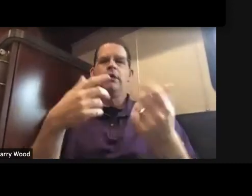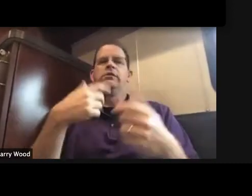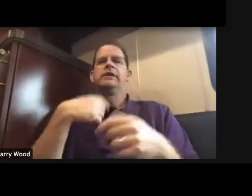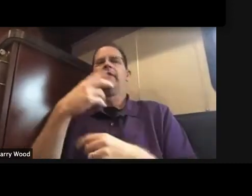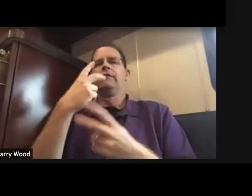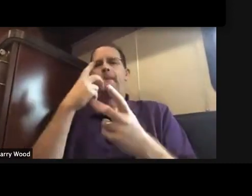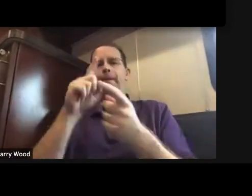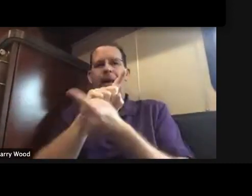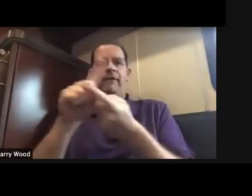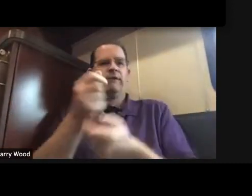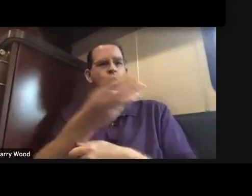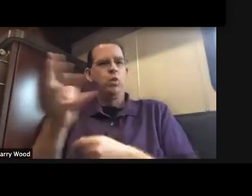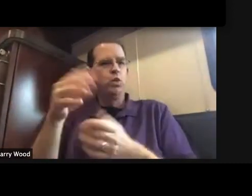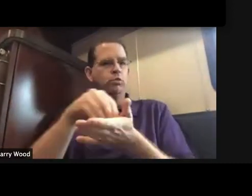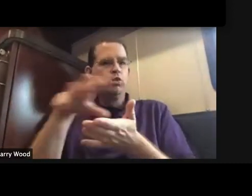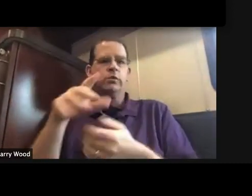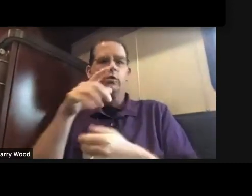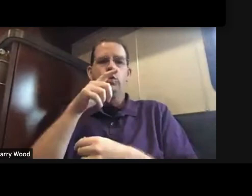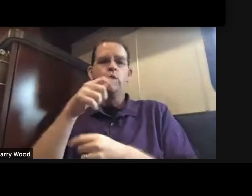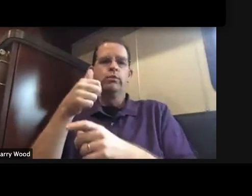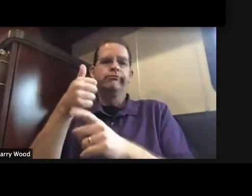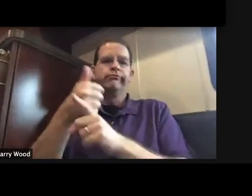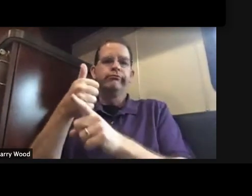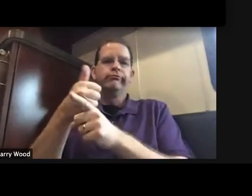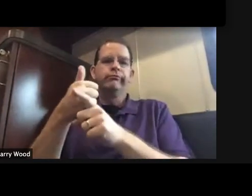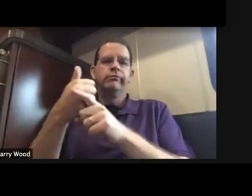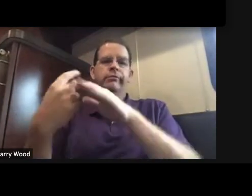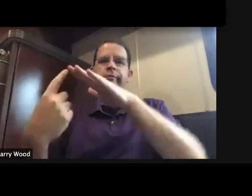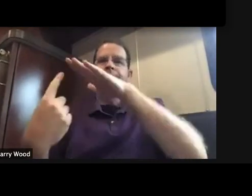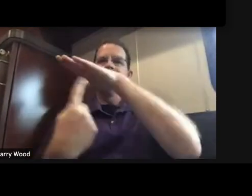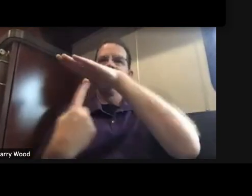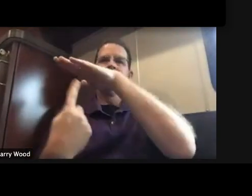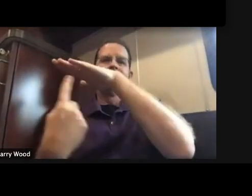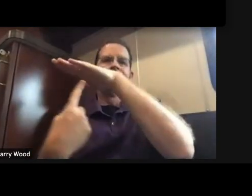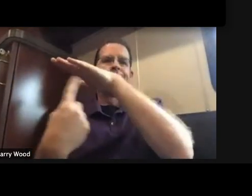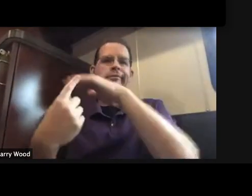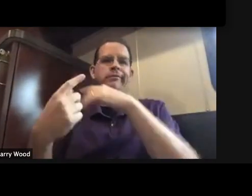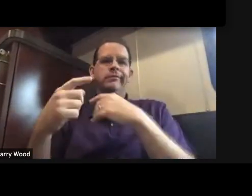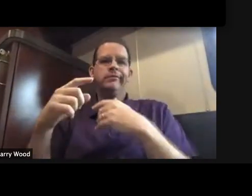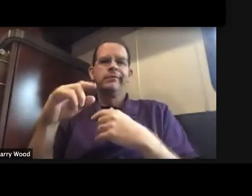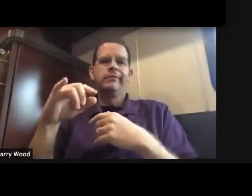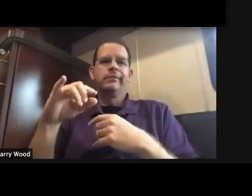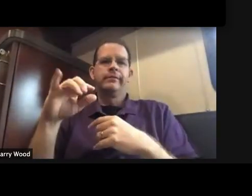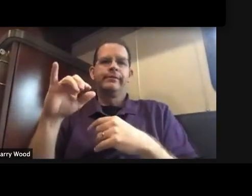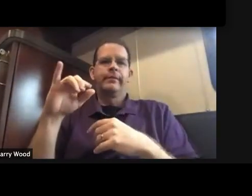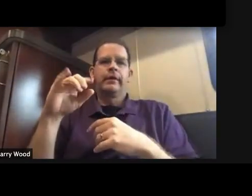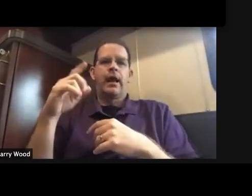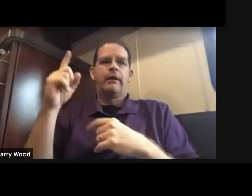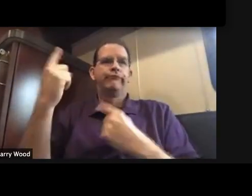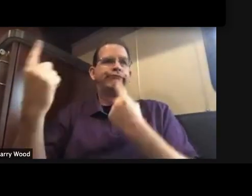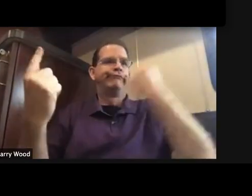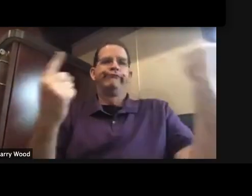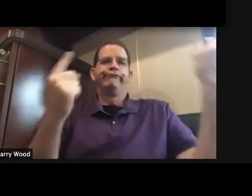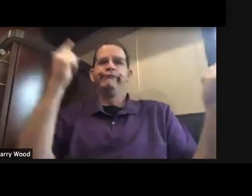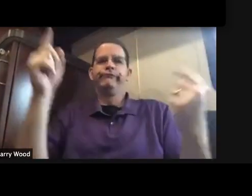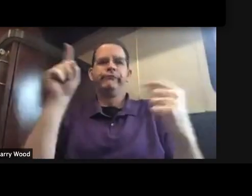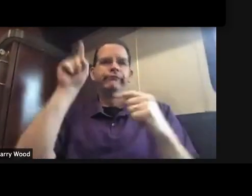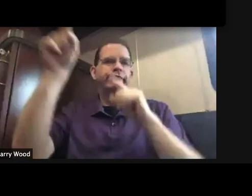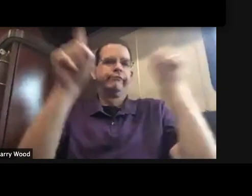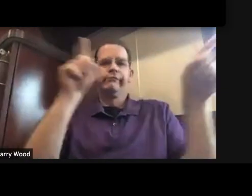they come every day, a variety of backgrounds. I've met a few of the students who are pretty isolated,